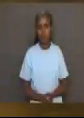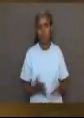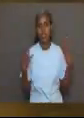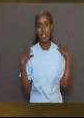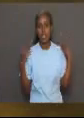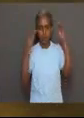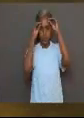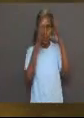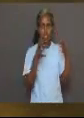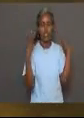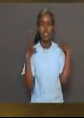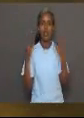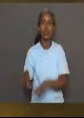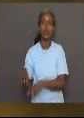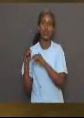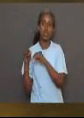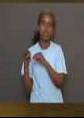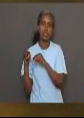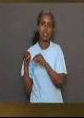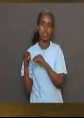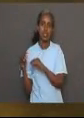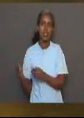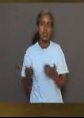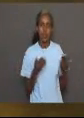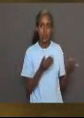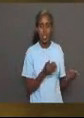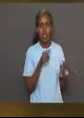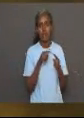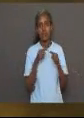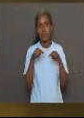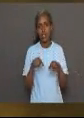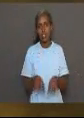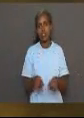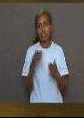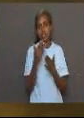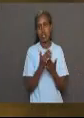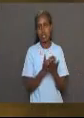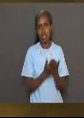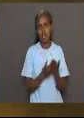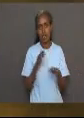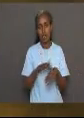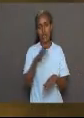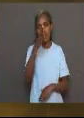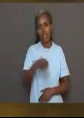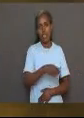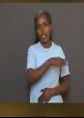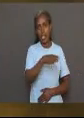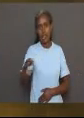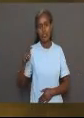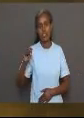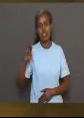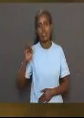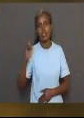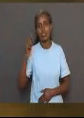Hello, teacher. Hello, students. Welcome to today's lesson on graphing